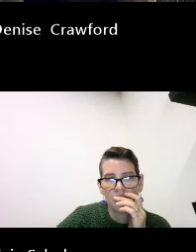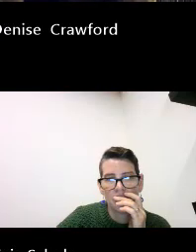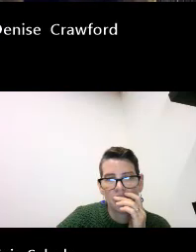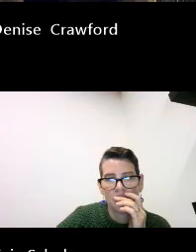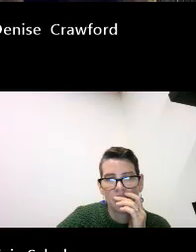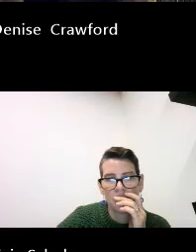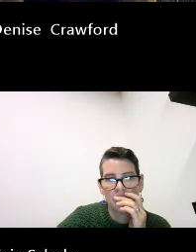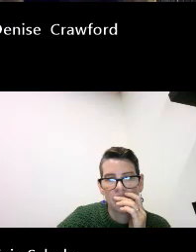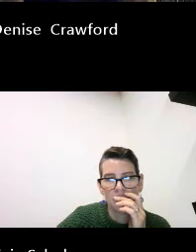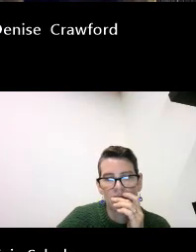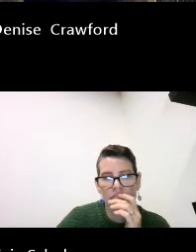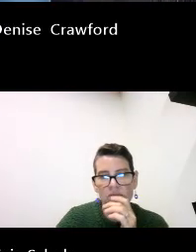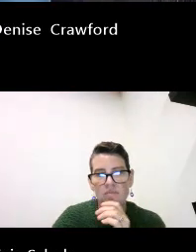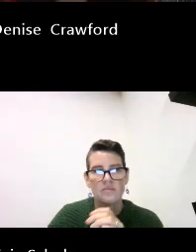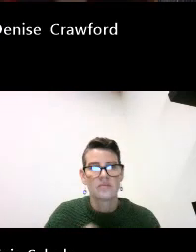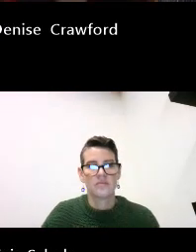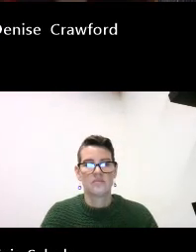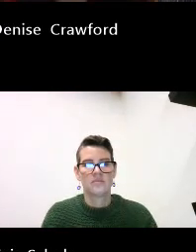key.